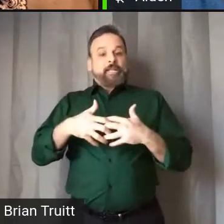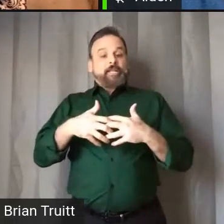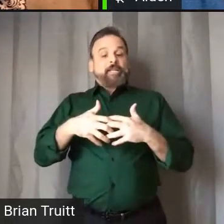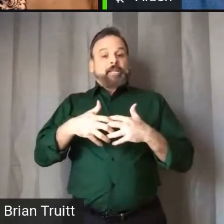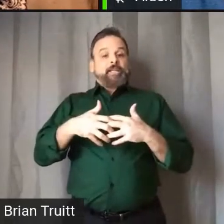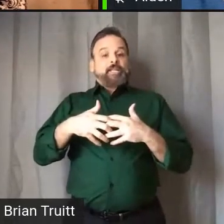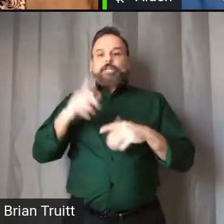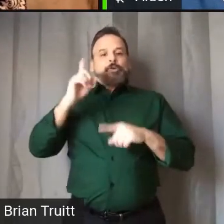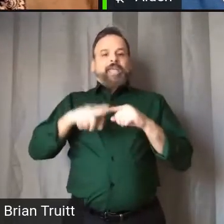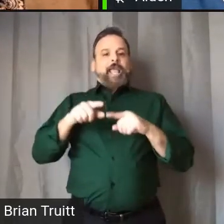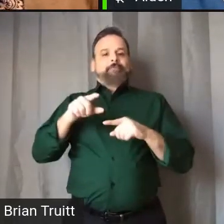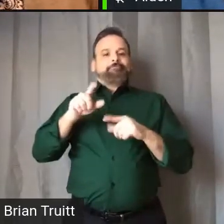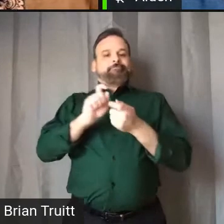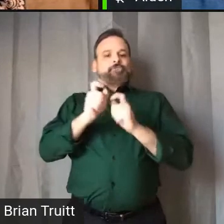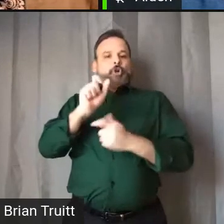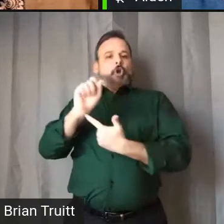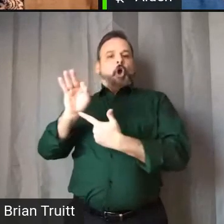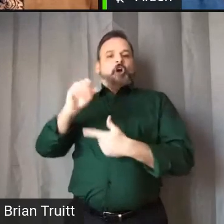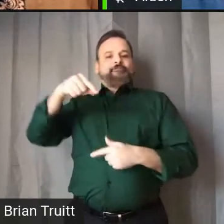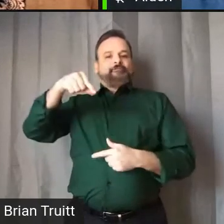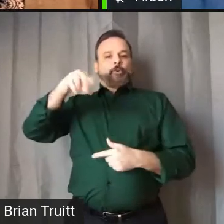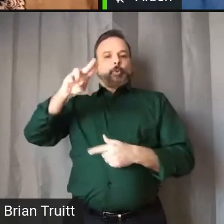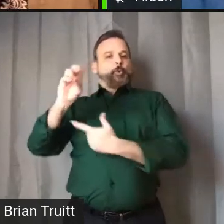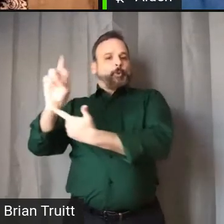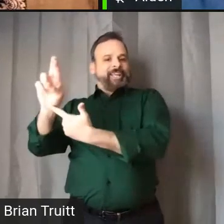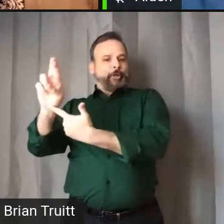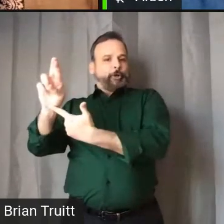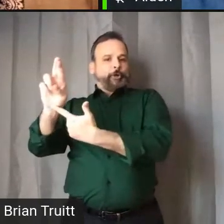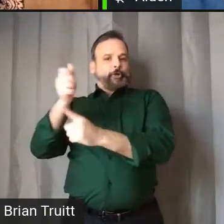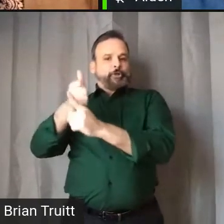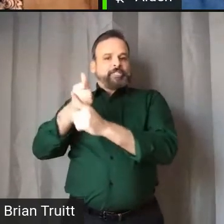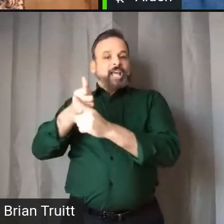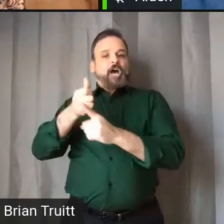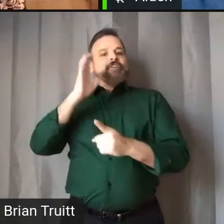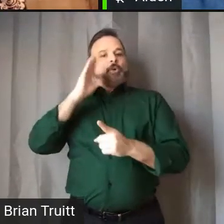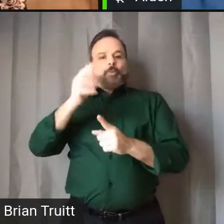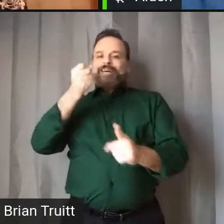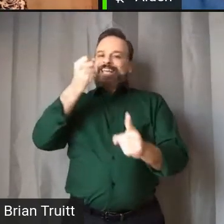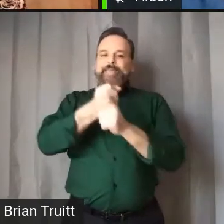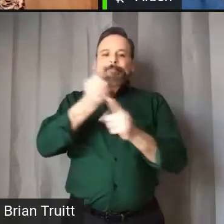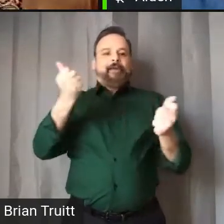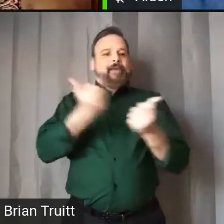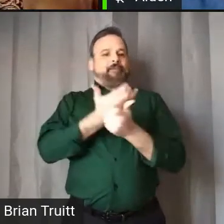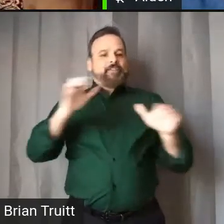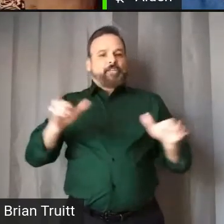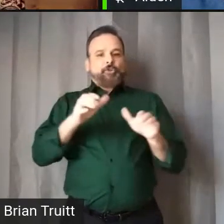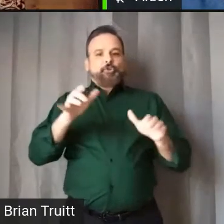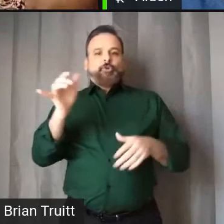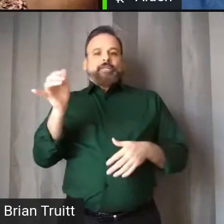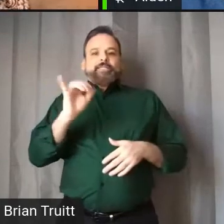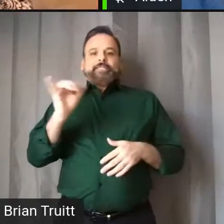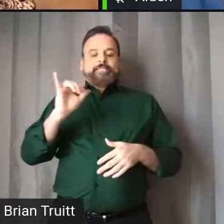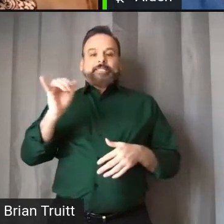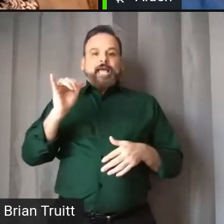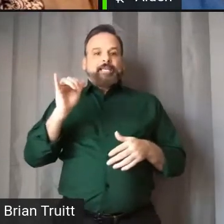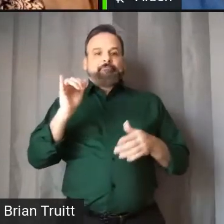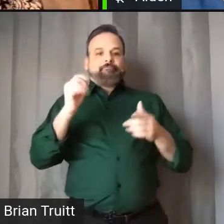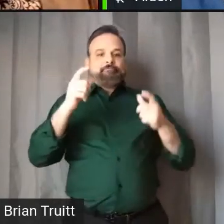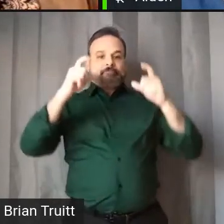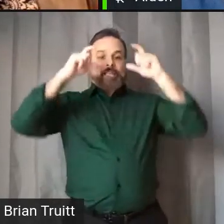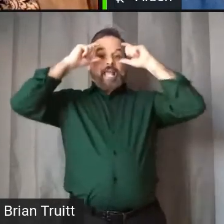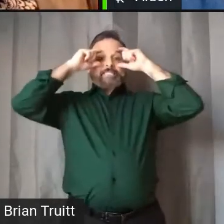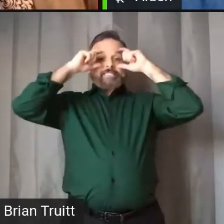turn off your queerness. It's going to impact how you view everything. It's sort of like putting on, you know, glasses and you always see it through that